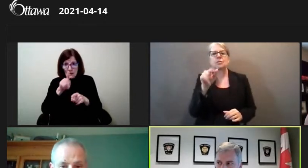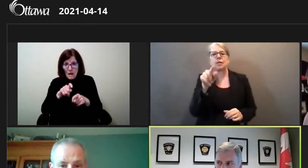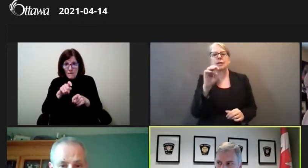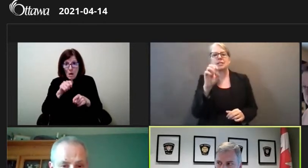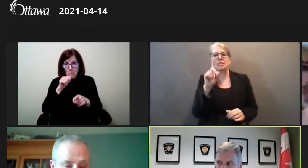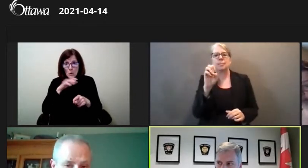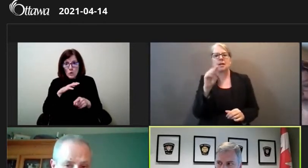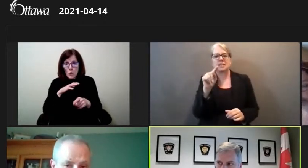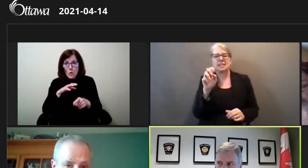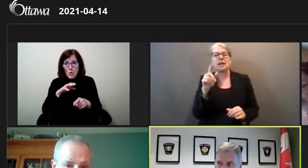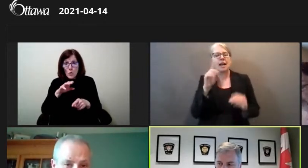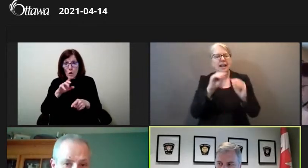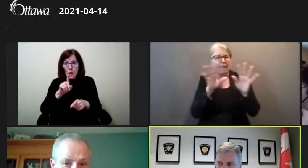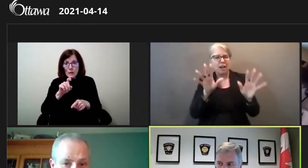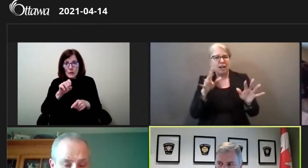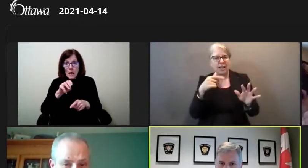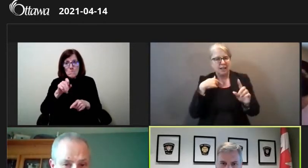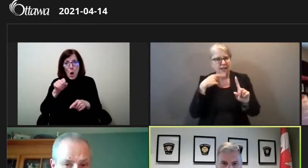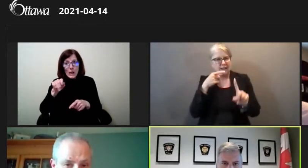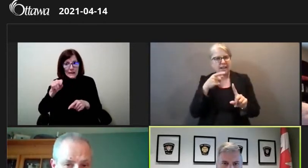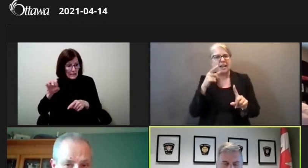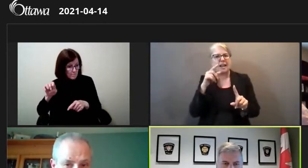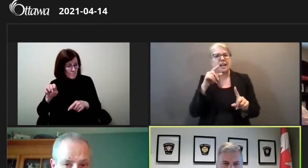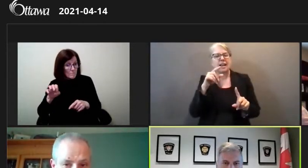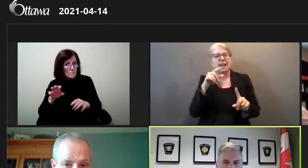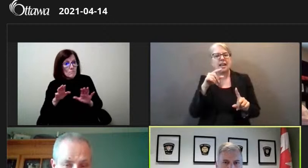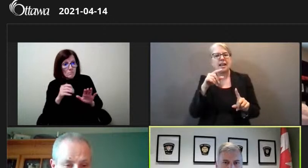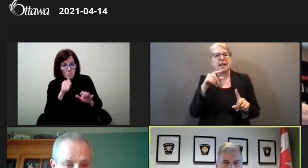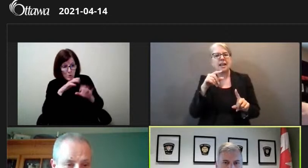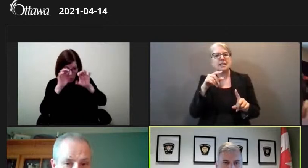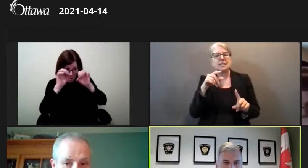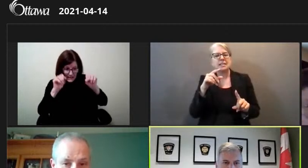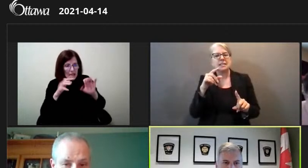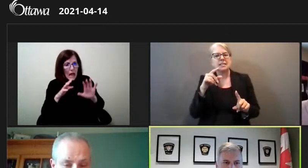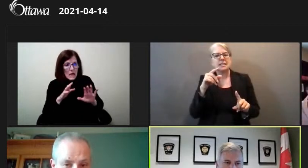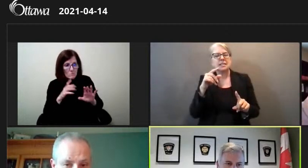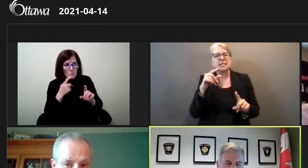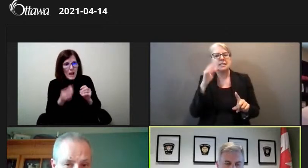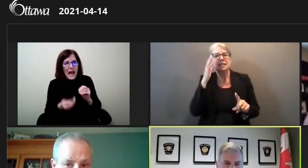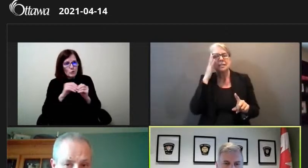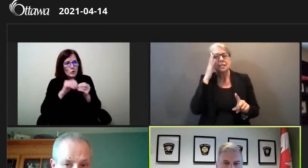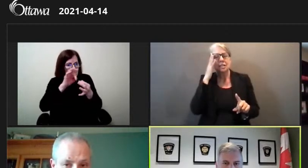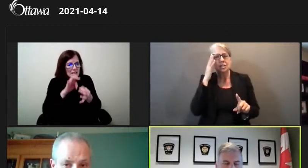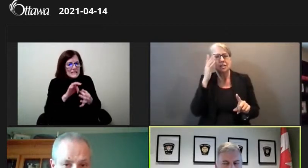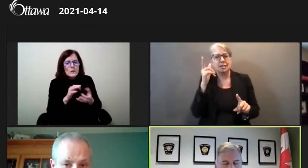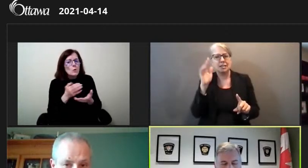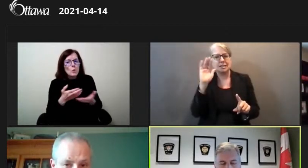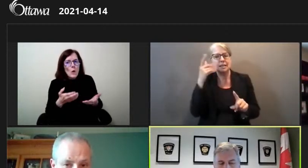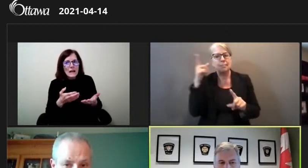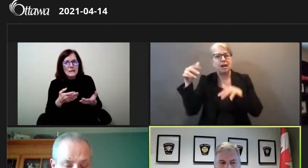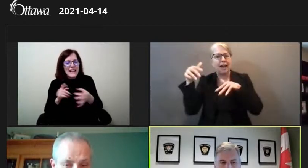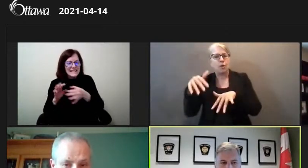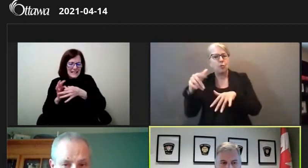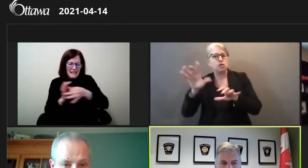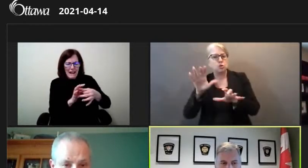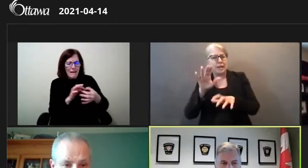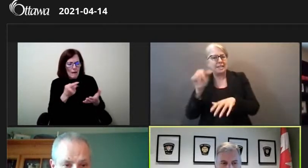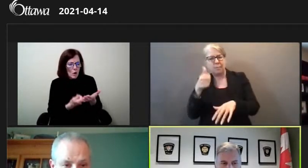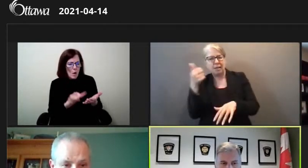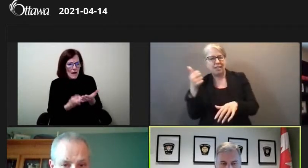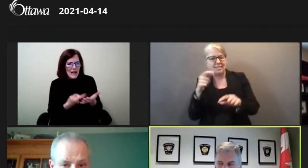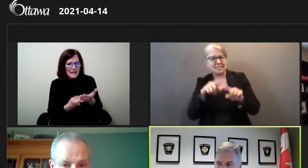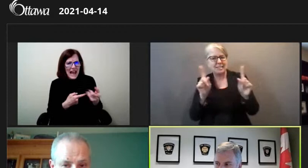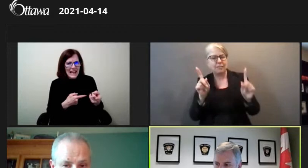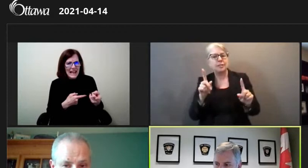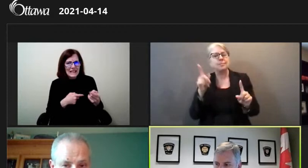is it more on the comment of that Niagara seeming to do something else than, as Dr. Molotny said? He was a little